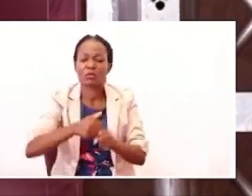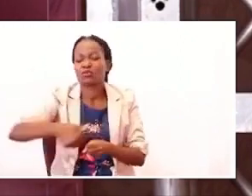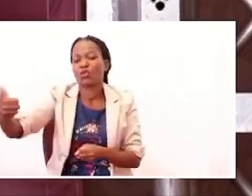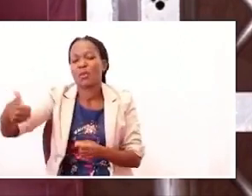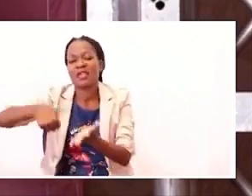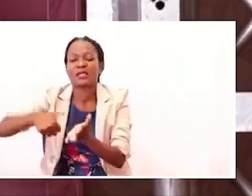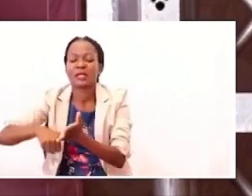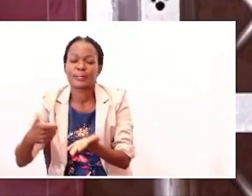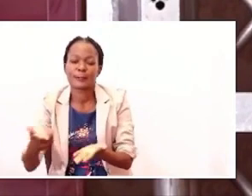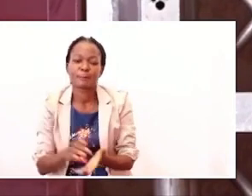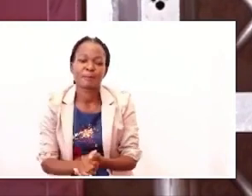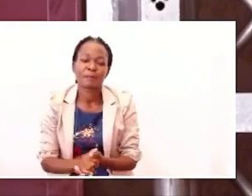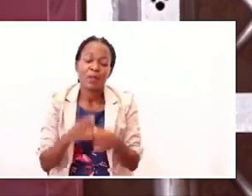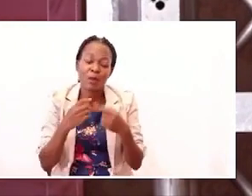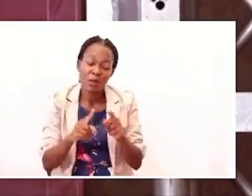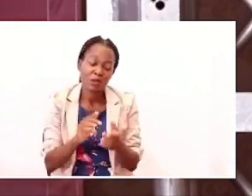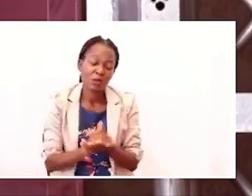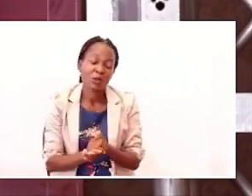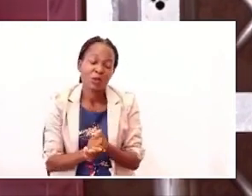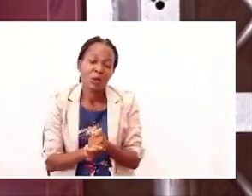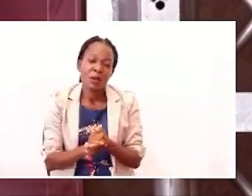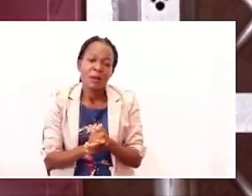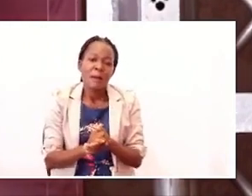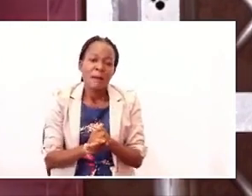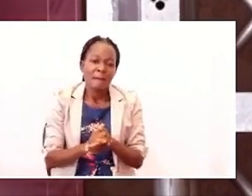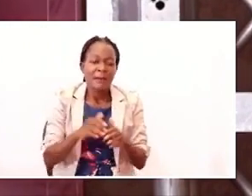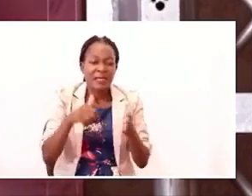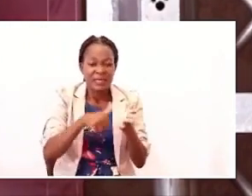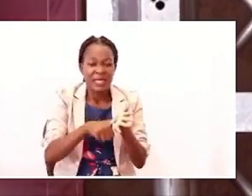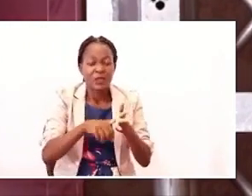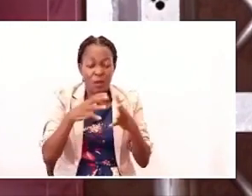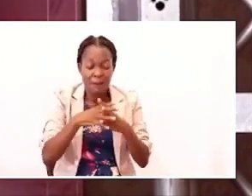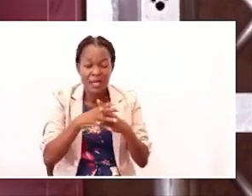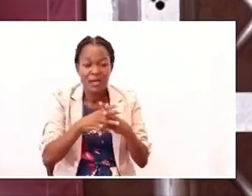The significance of debt is also